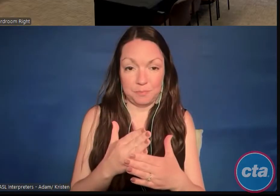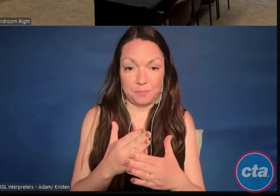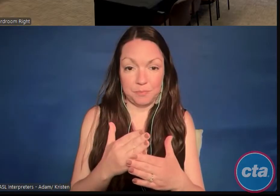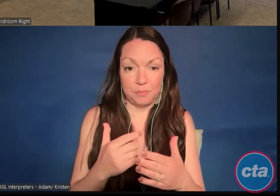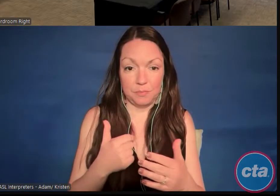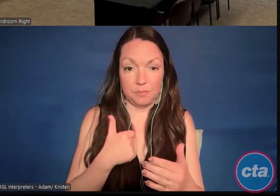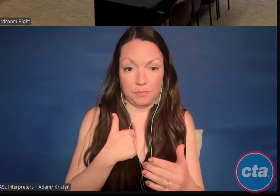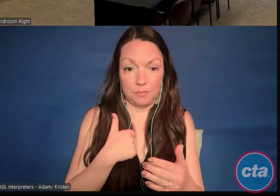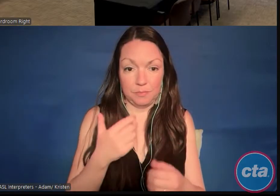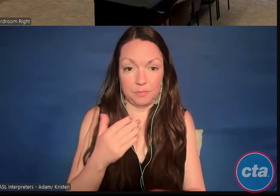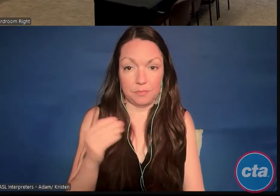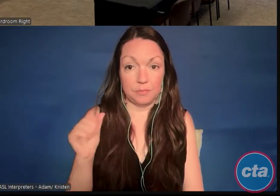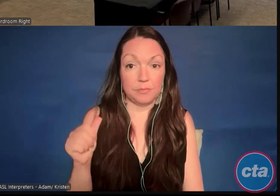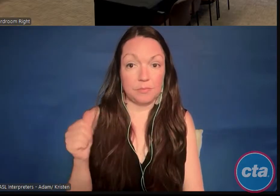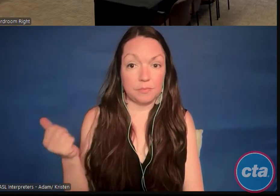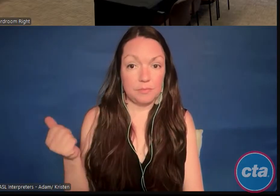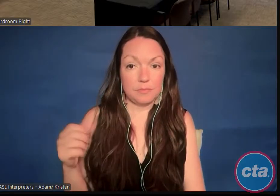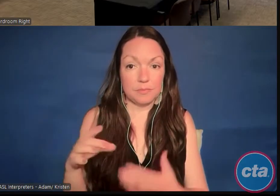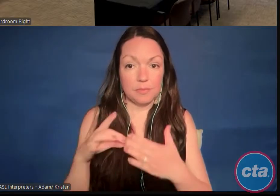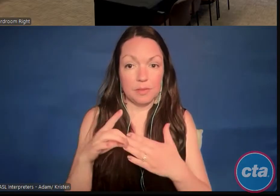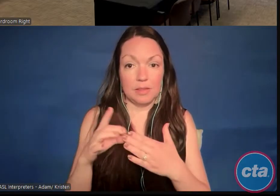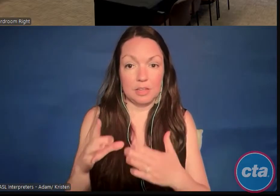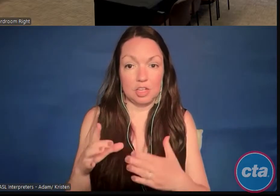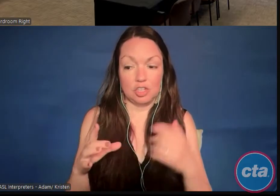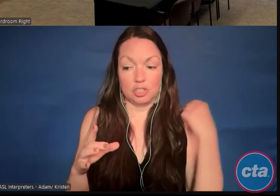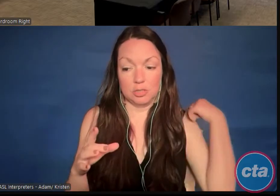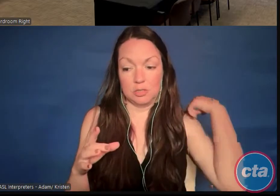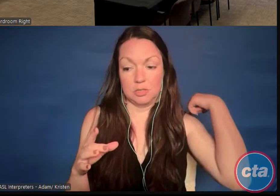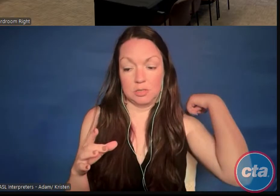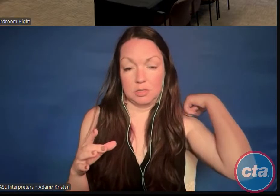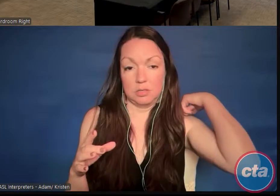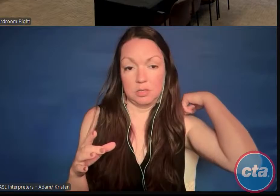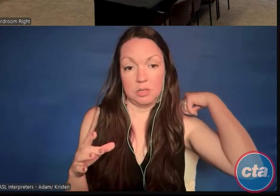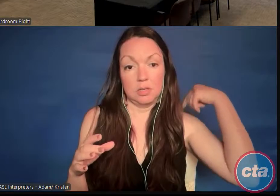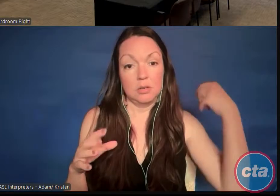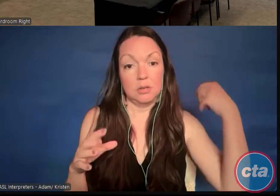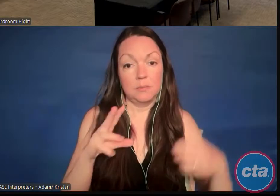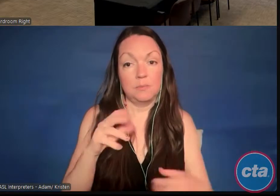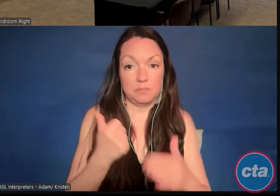myself and other leaders of transit